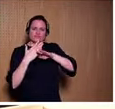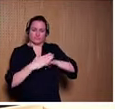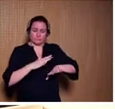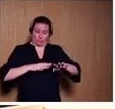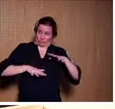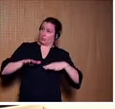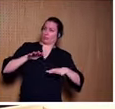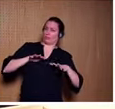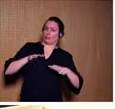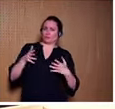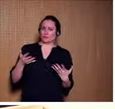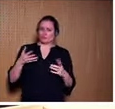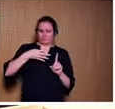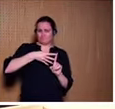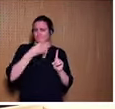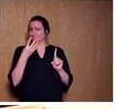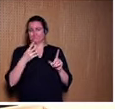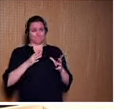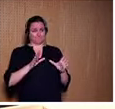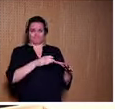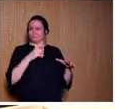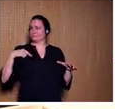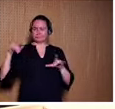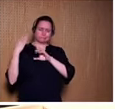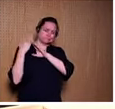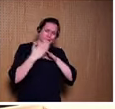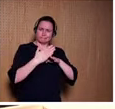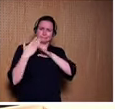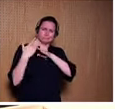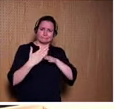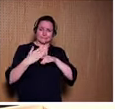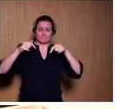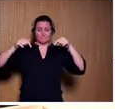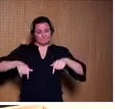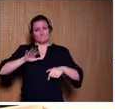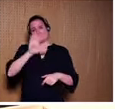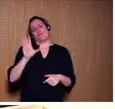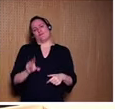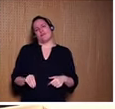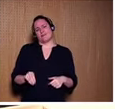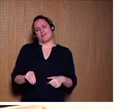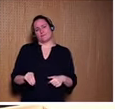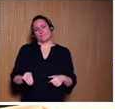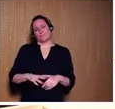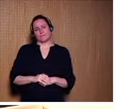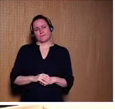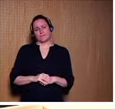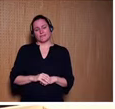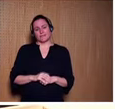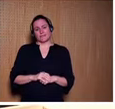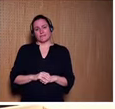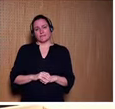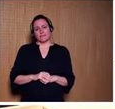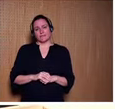to discriminate against LGBTQ people. In Africa, according to the report by